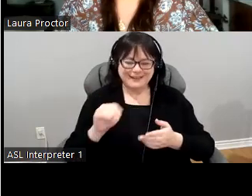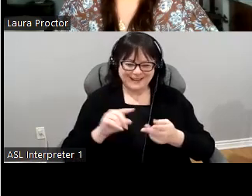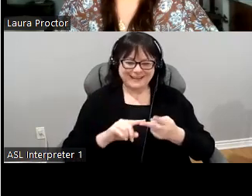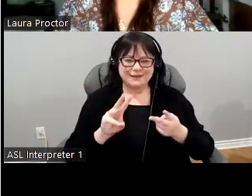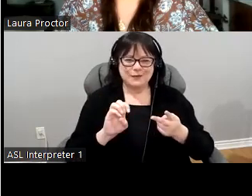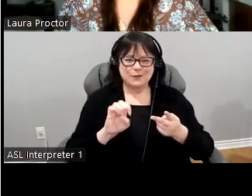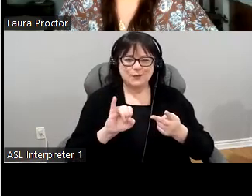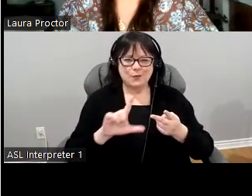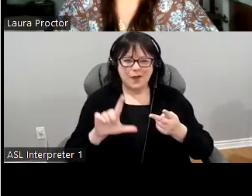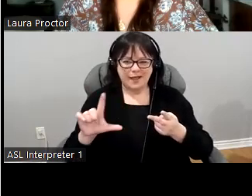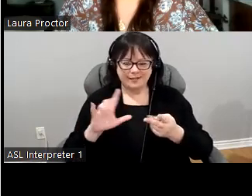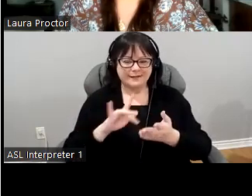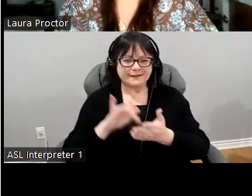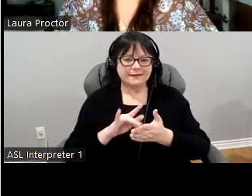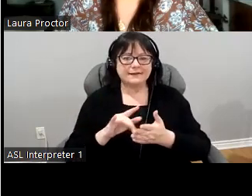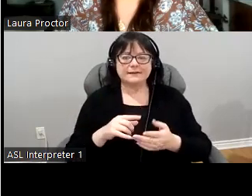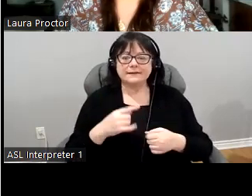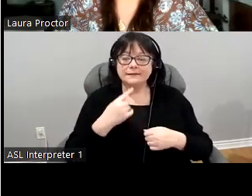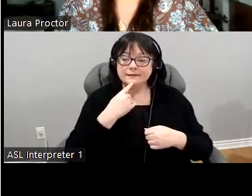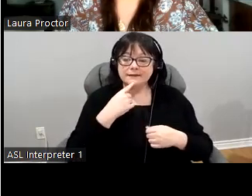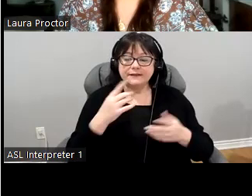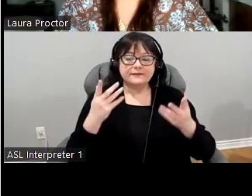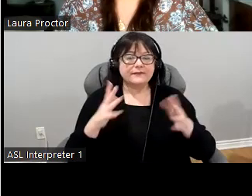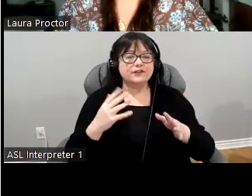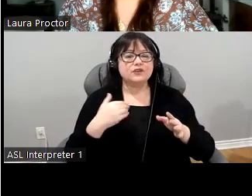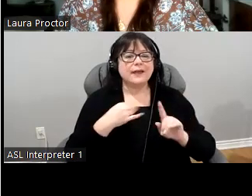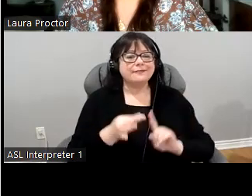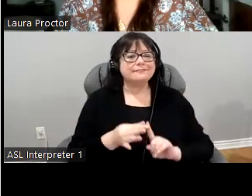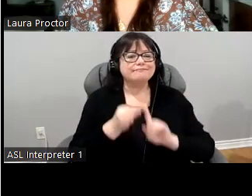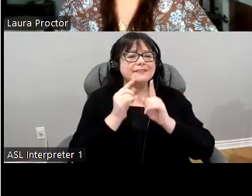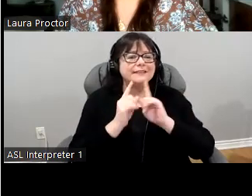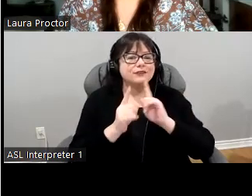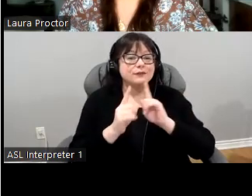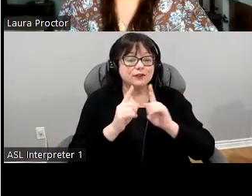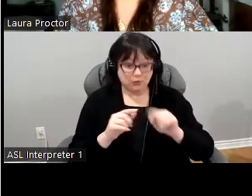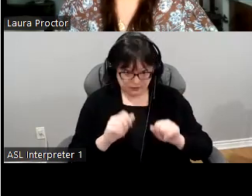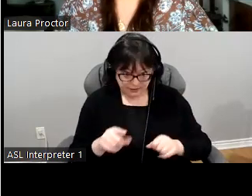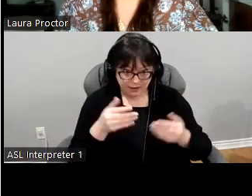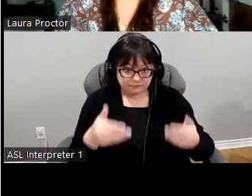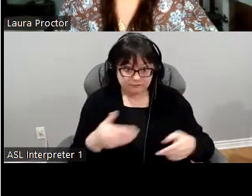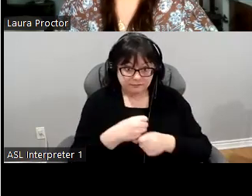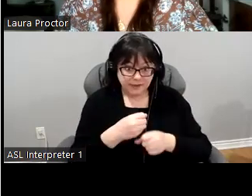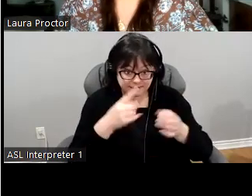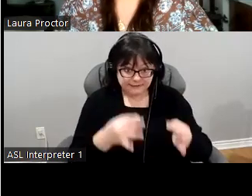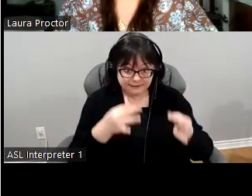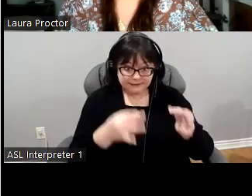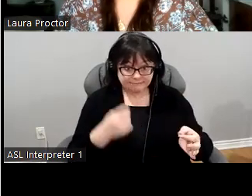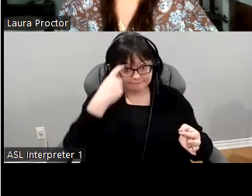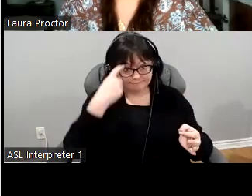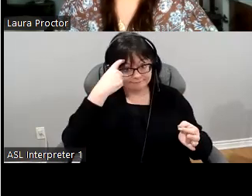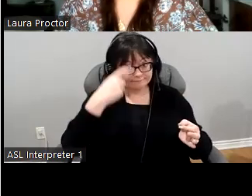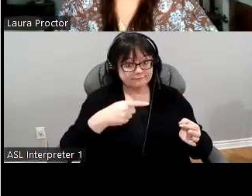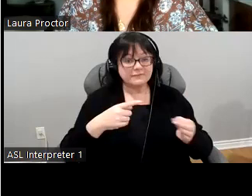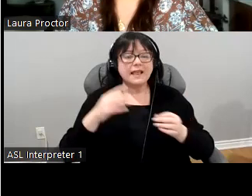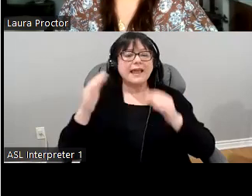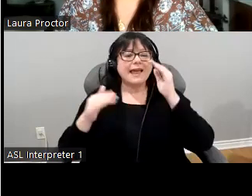decisional abilities for, in the States, adult protective services workers to become